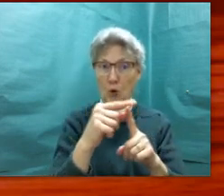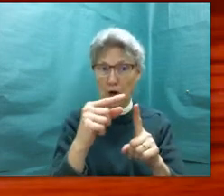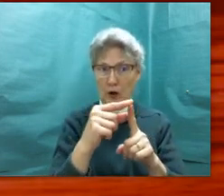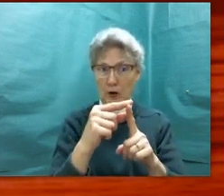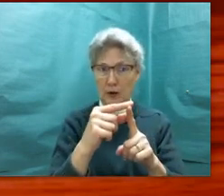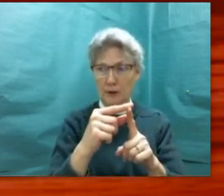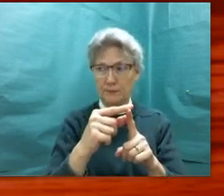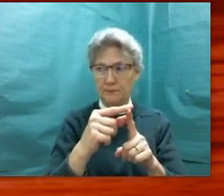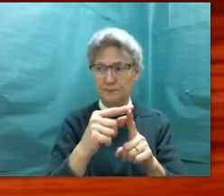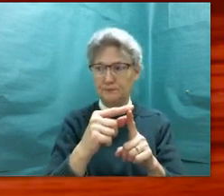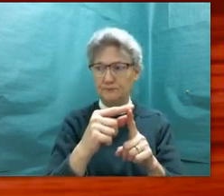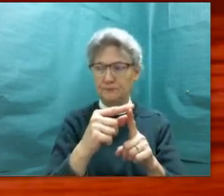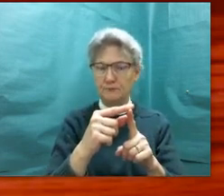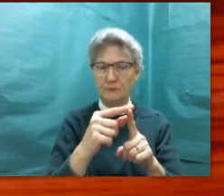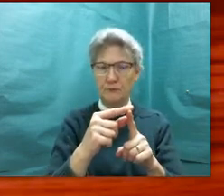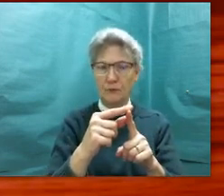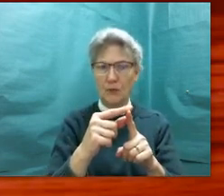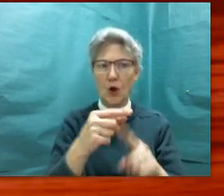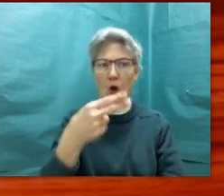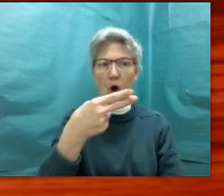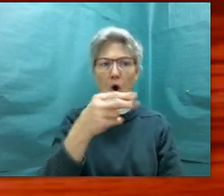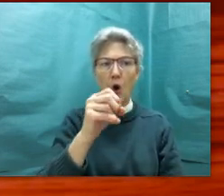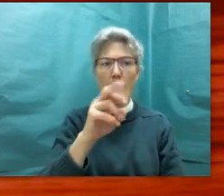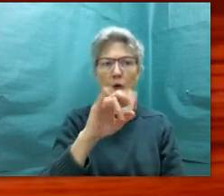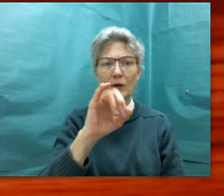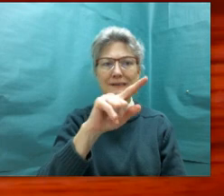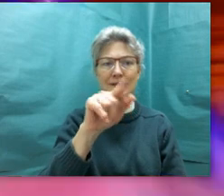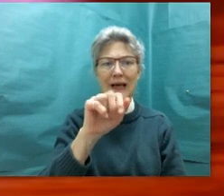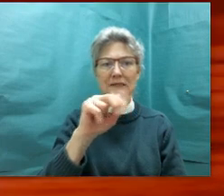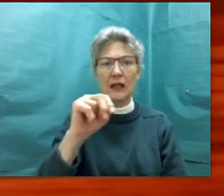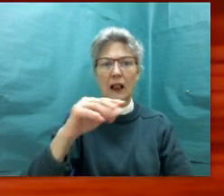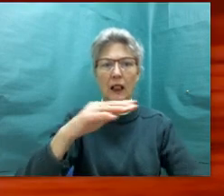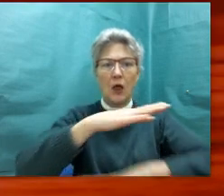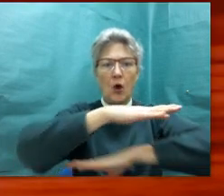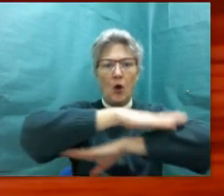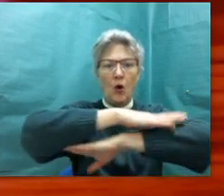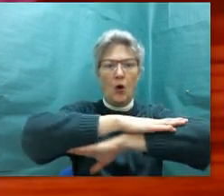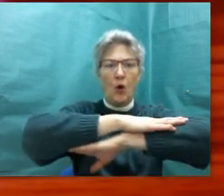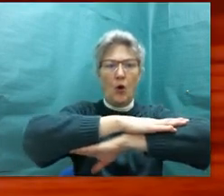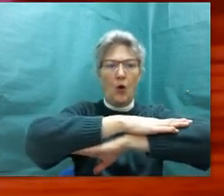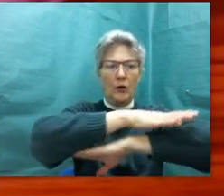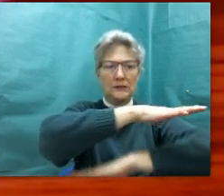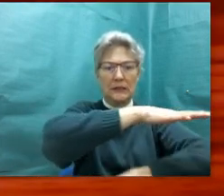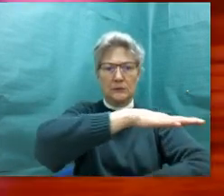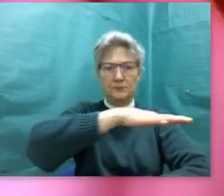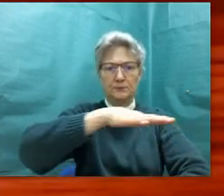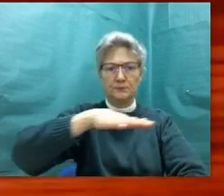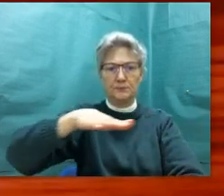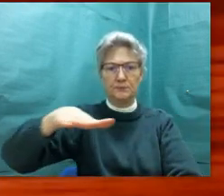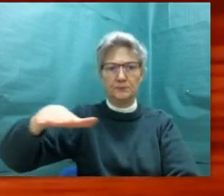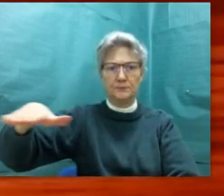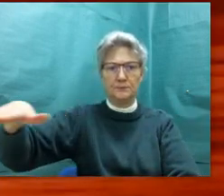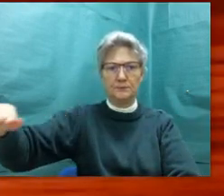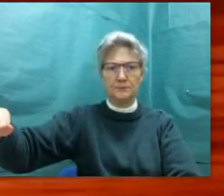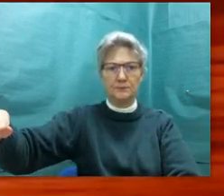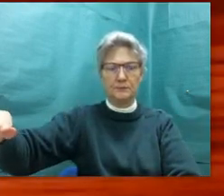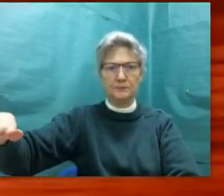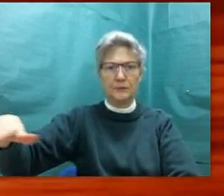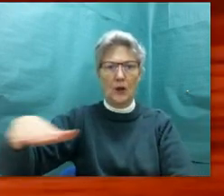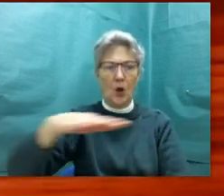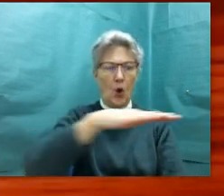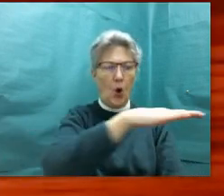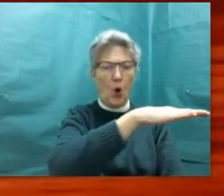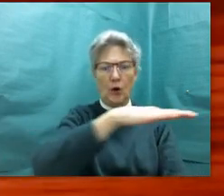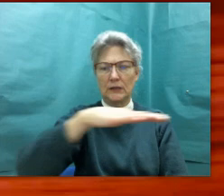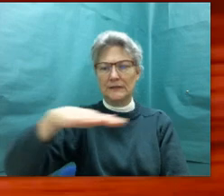written down right here, horizontal, okay? You'll see I drew a horizontal line. I think